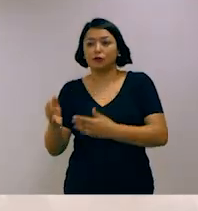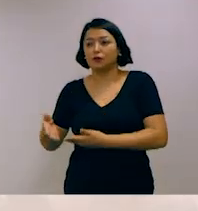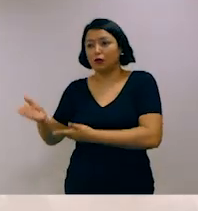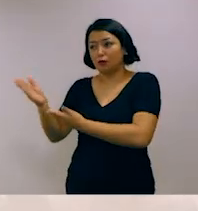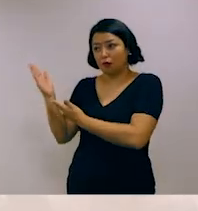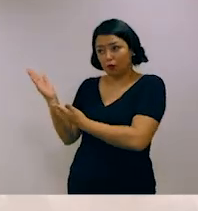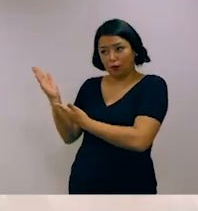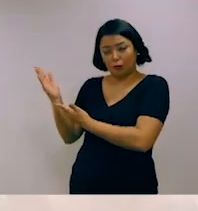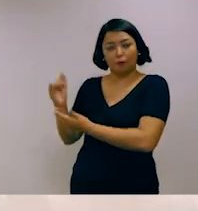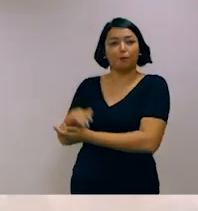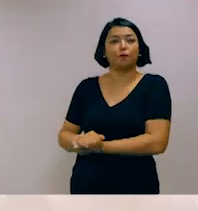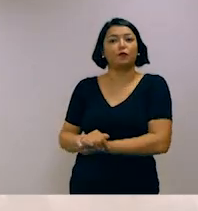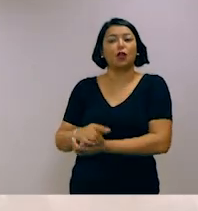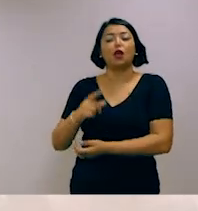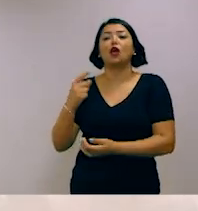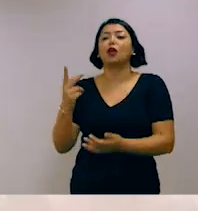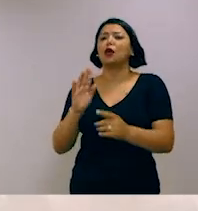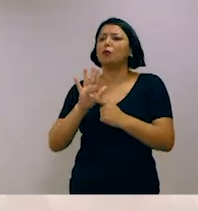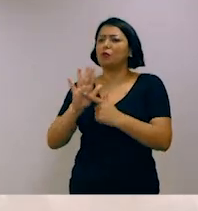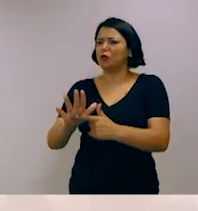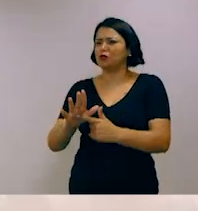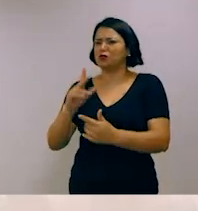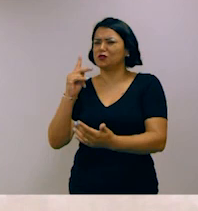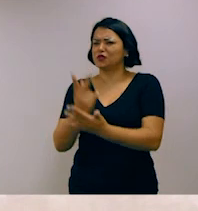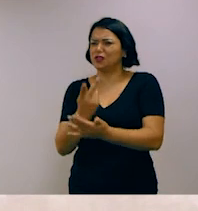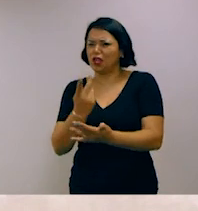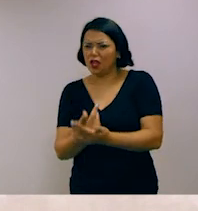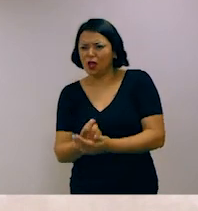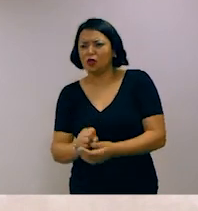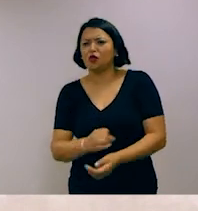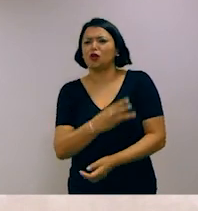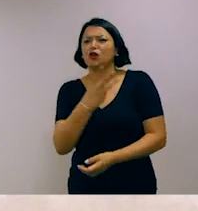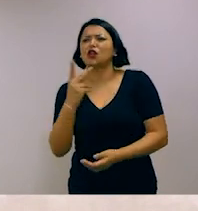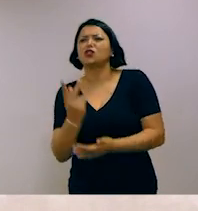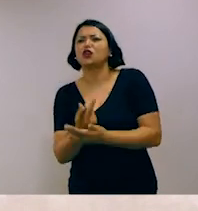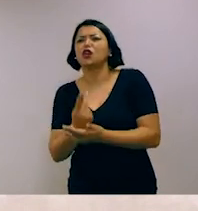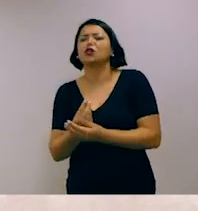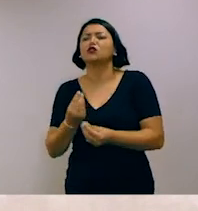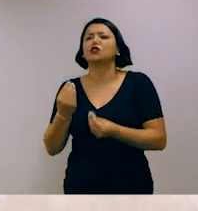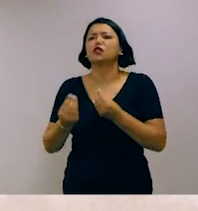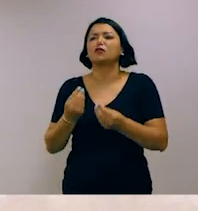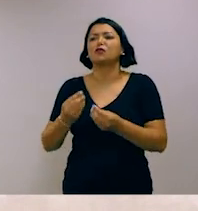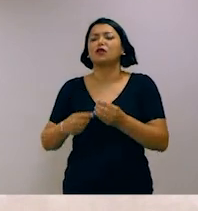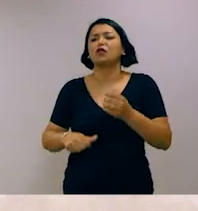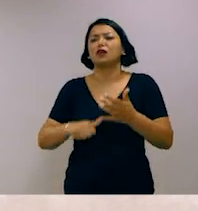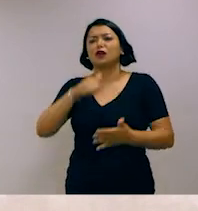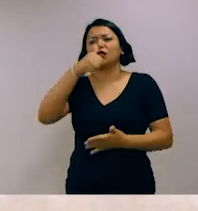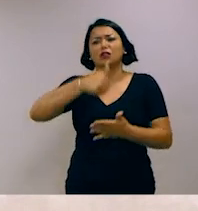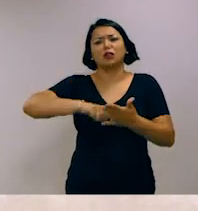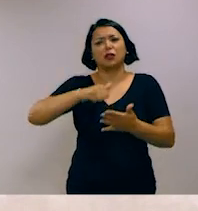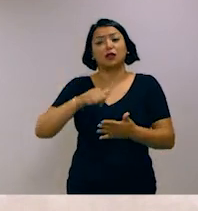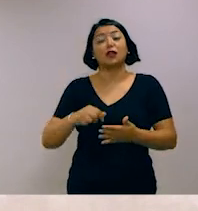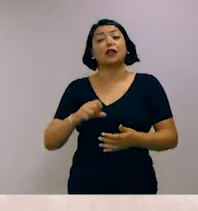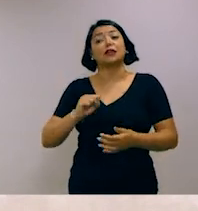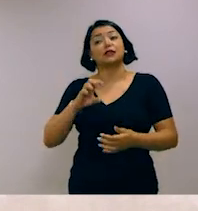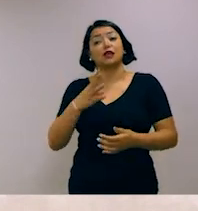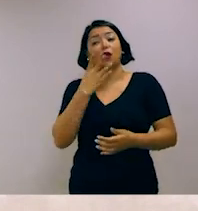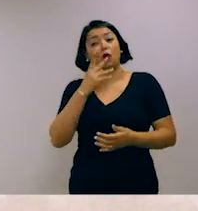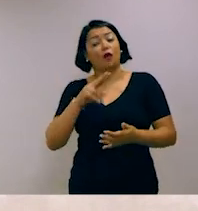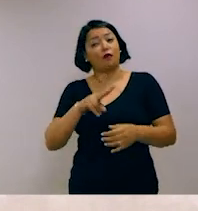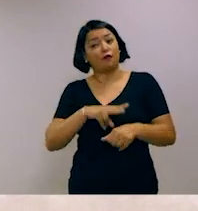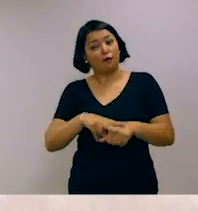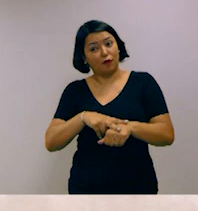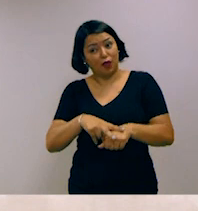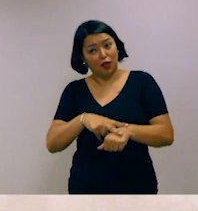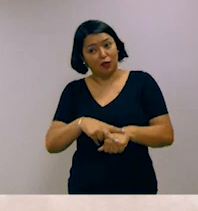rulings, you have a screen such as this, the number of errors, the verifications done, and they also show the results. If it's